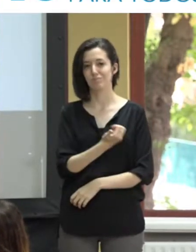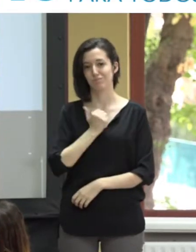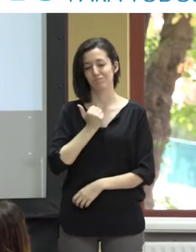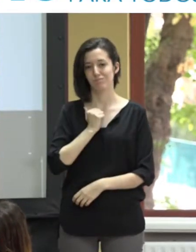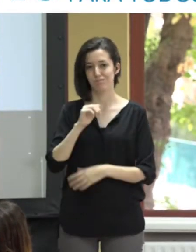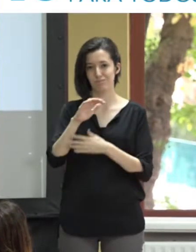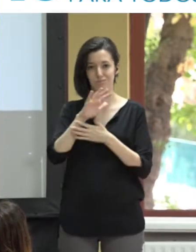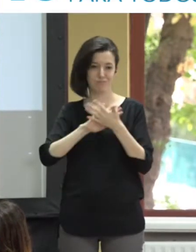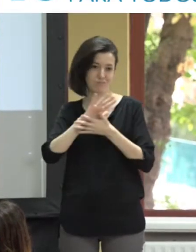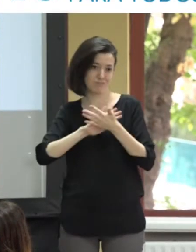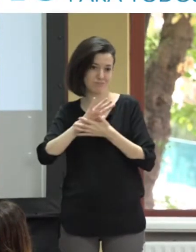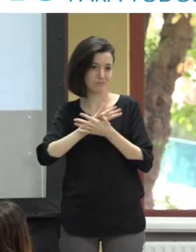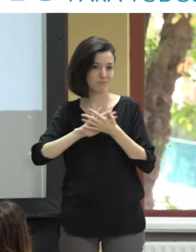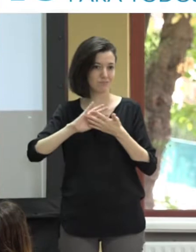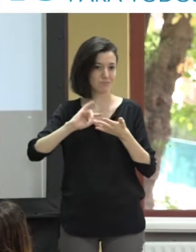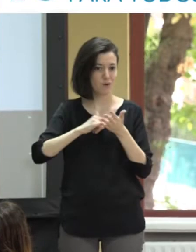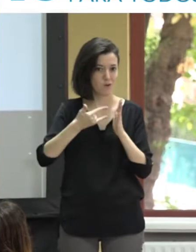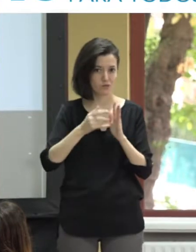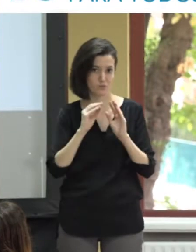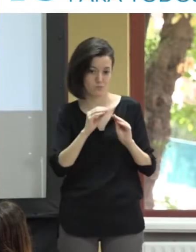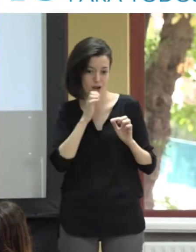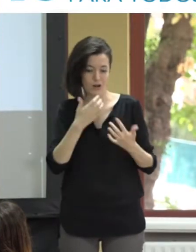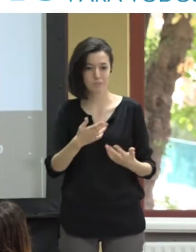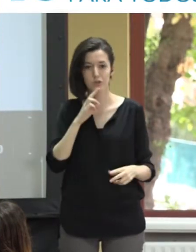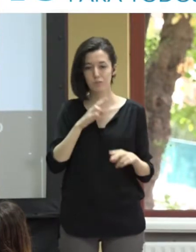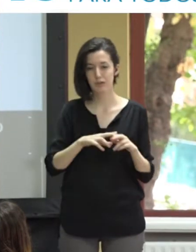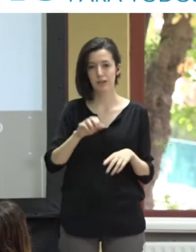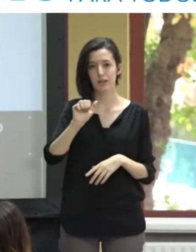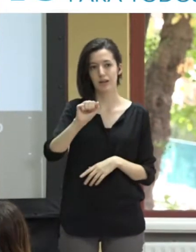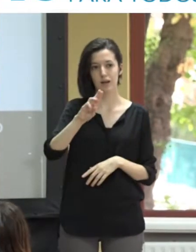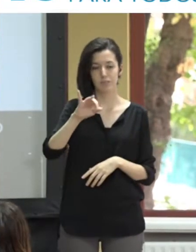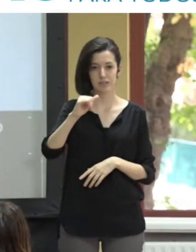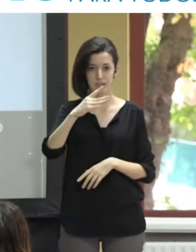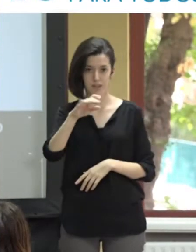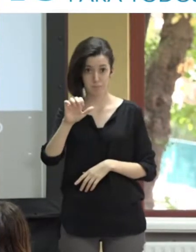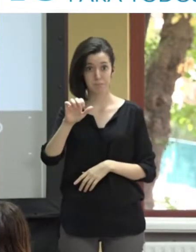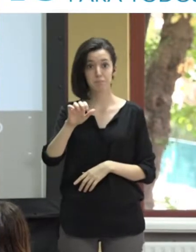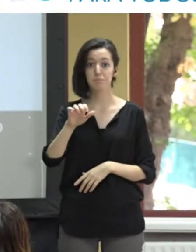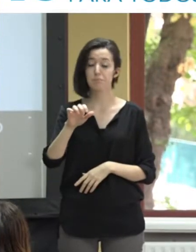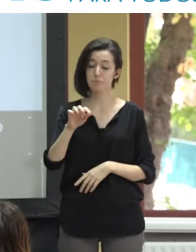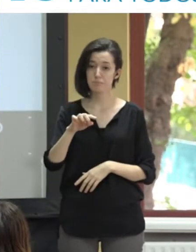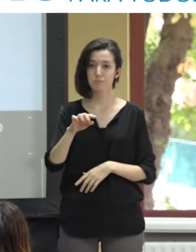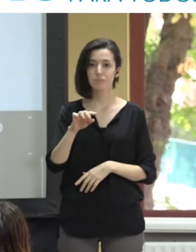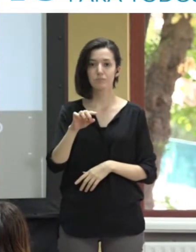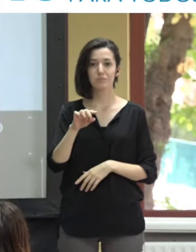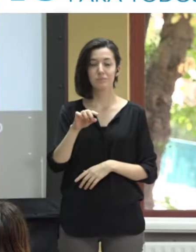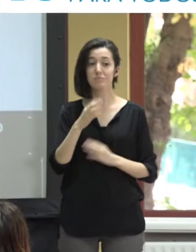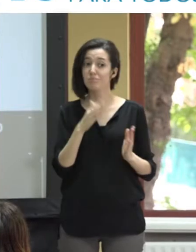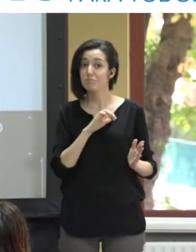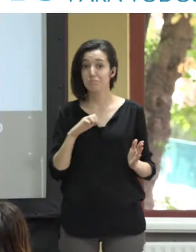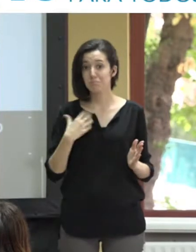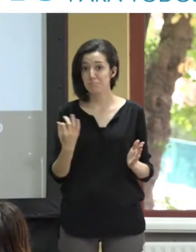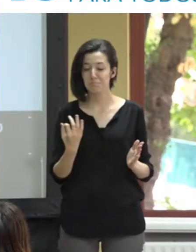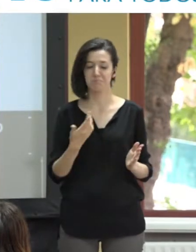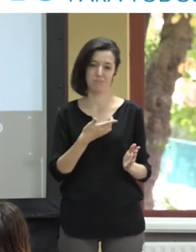And on this occasion, he's going to talk to us about the ABSIDE project that they're currently developing,